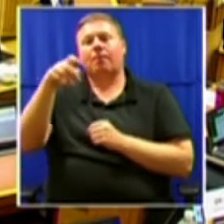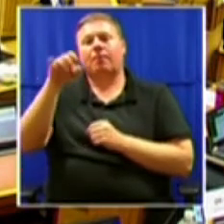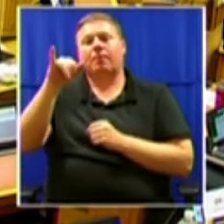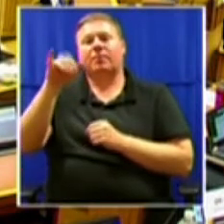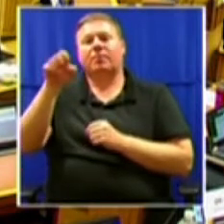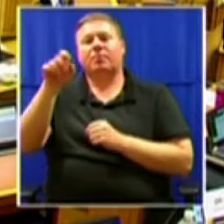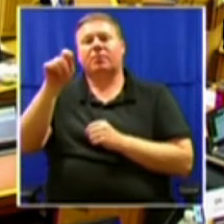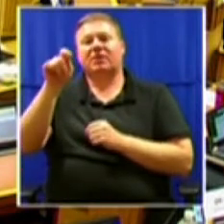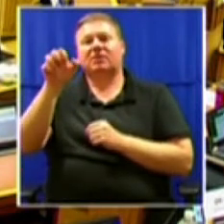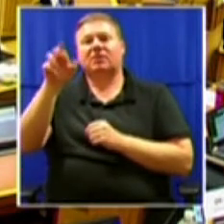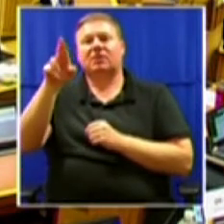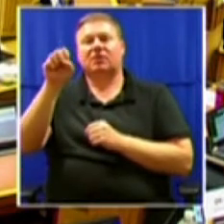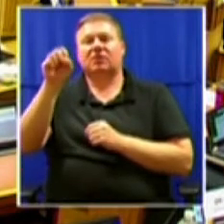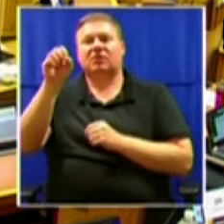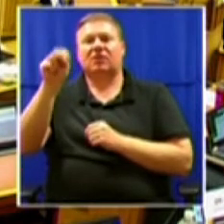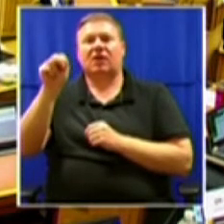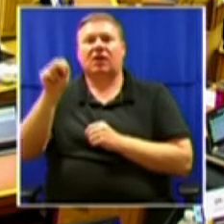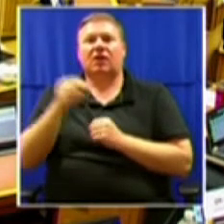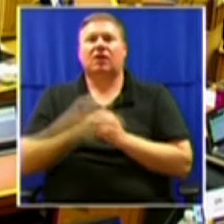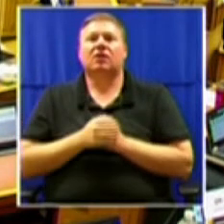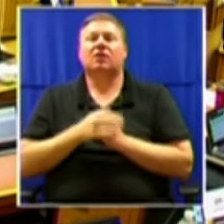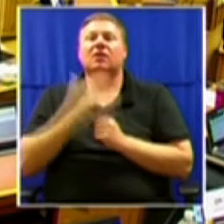Thank you very much, Honourable Minister.